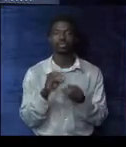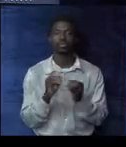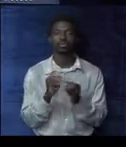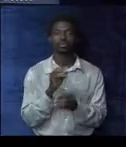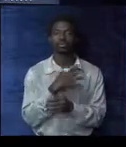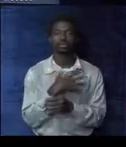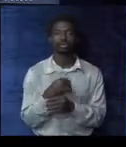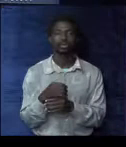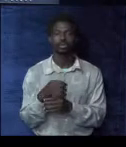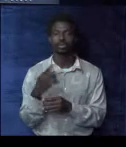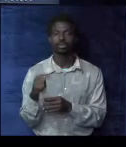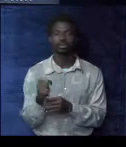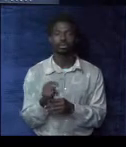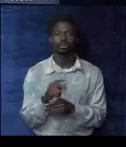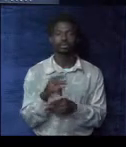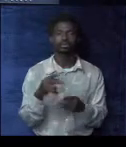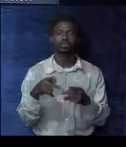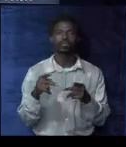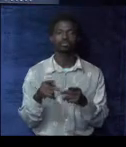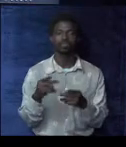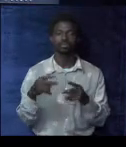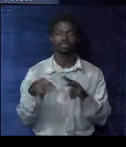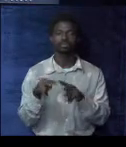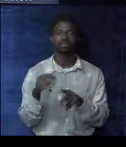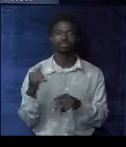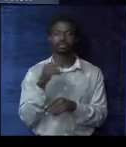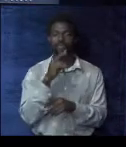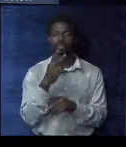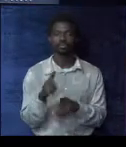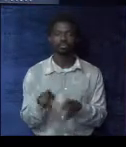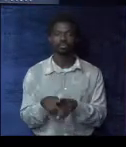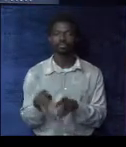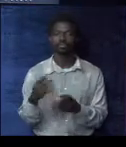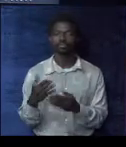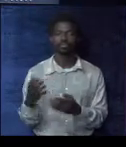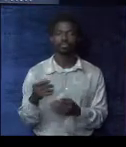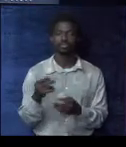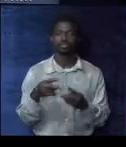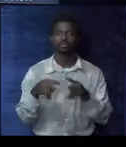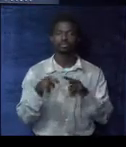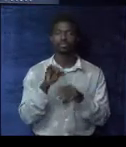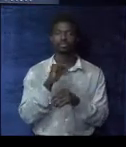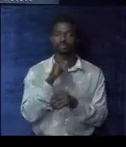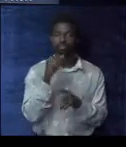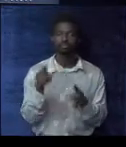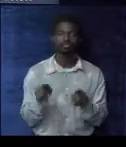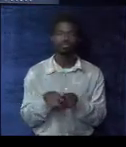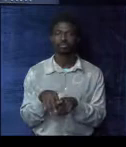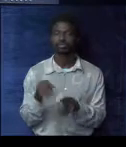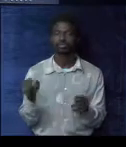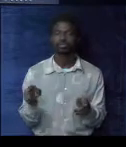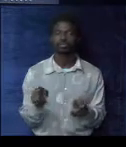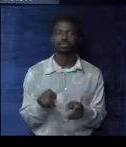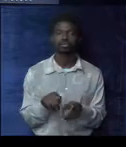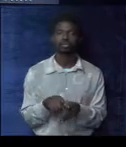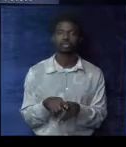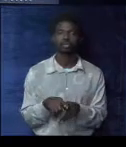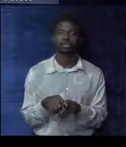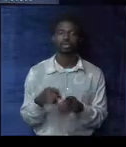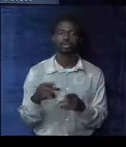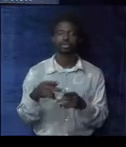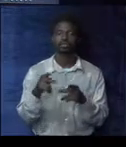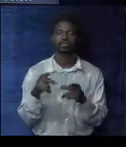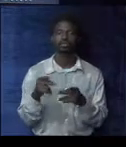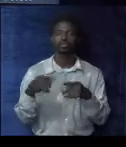of a digit and the place value. Yeah, they are two different things. Value is not the same as the place